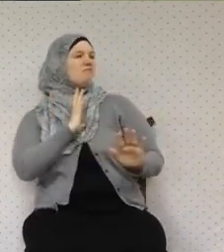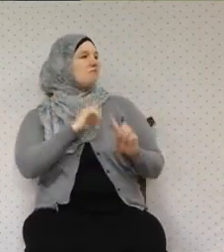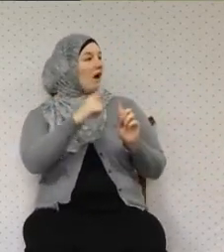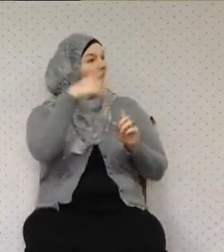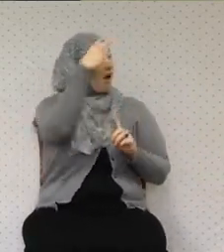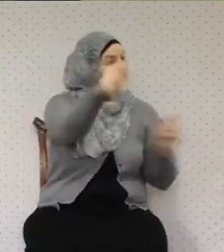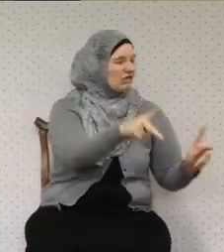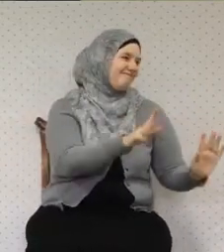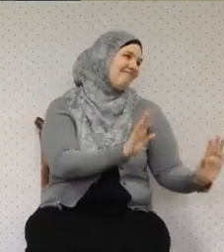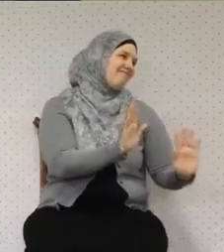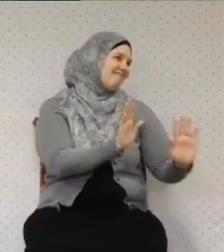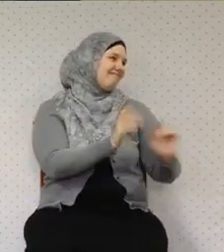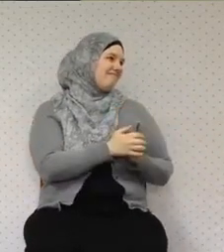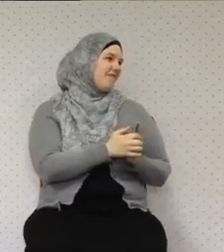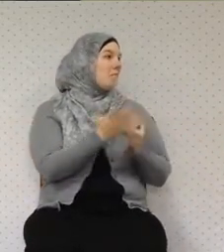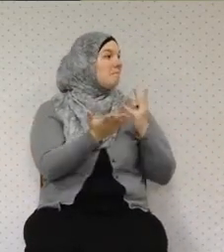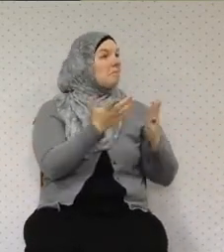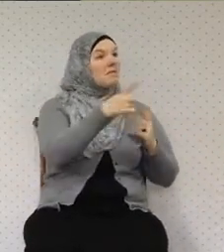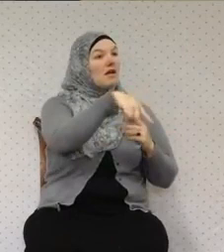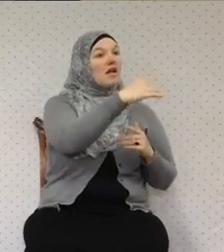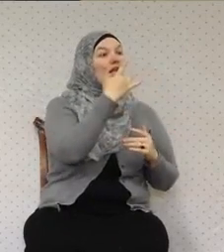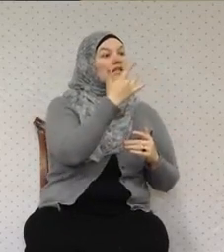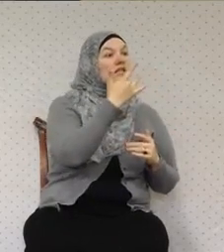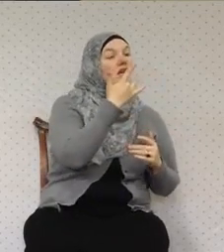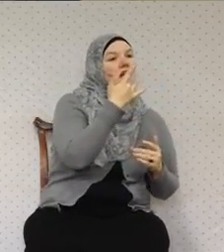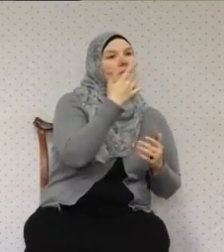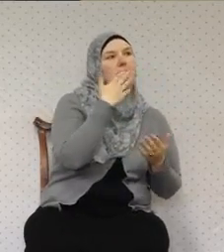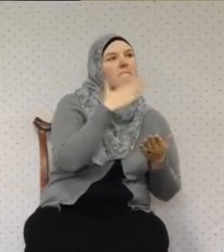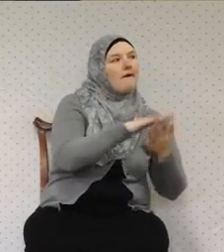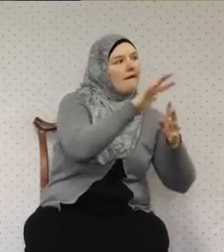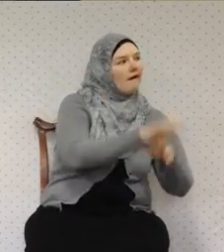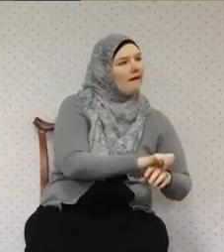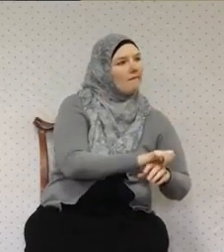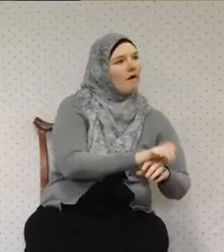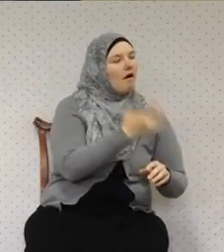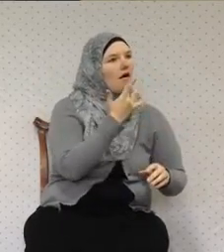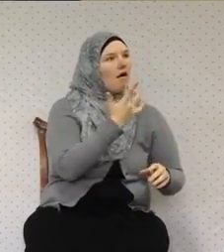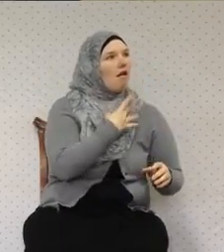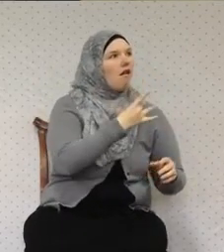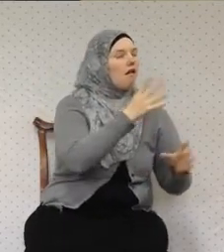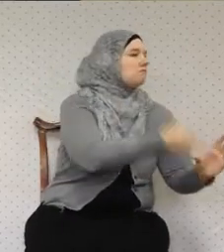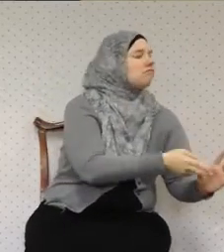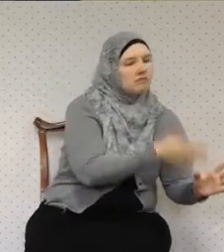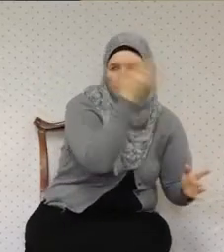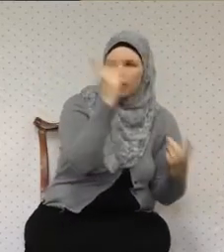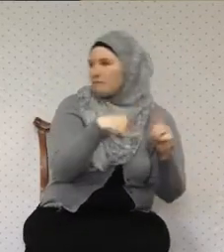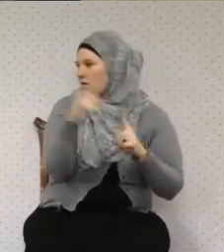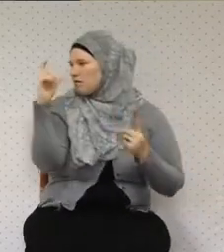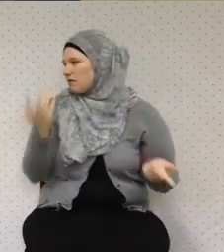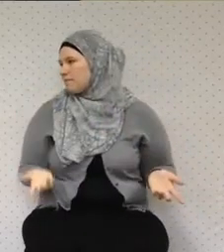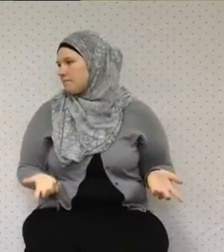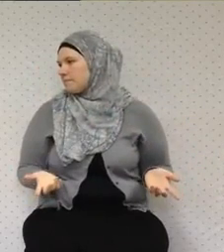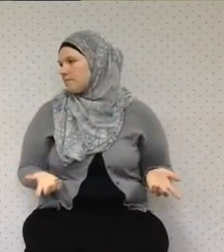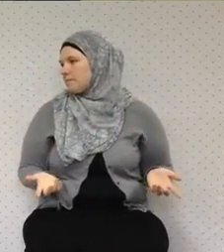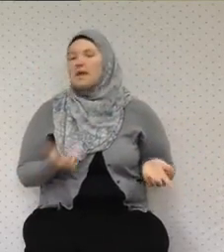other places. They can give you a taste of what destruction really could be about. In terms of how